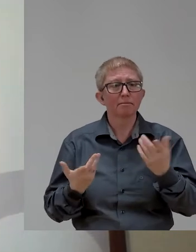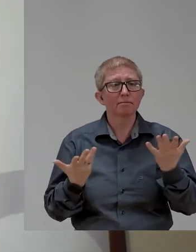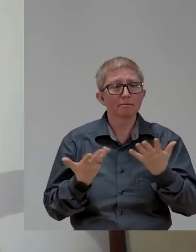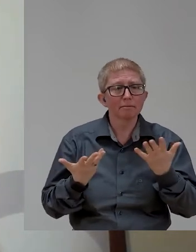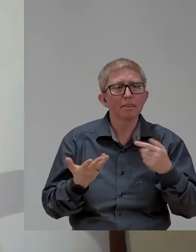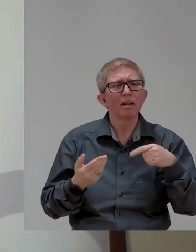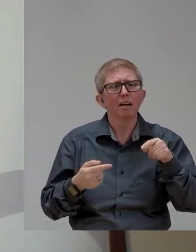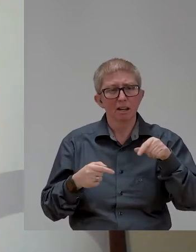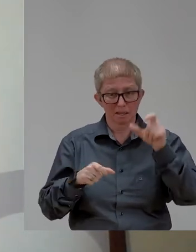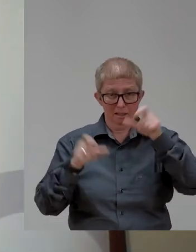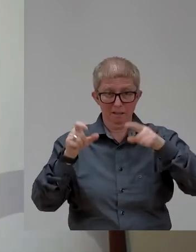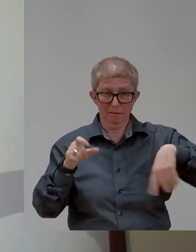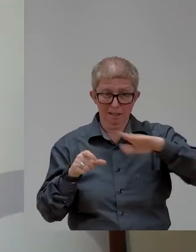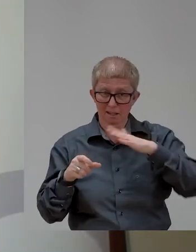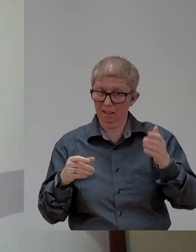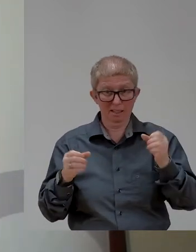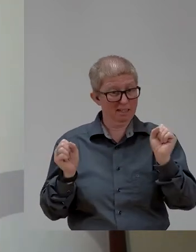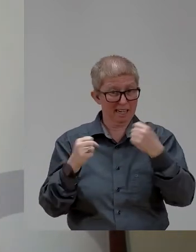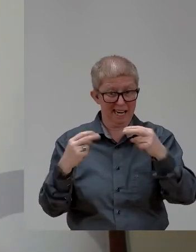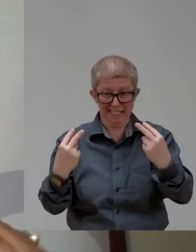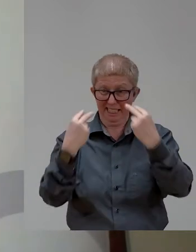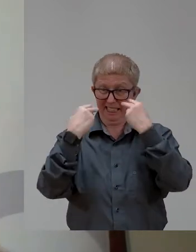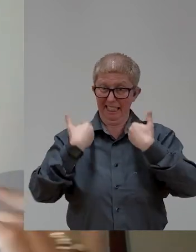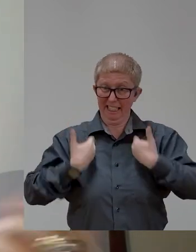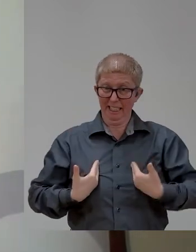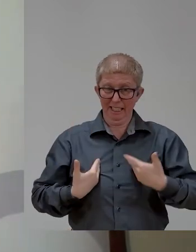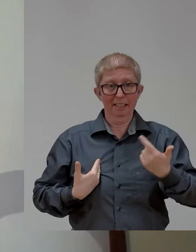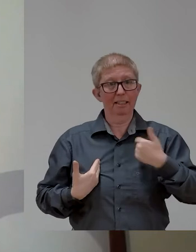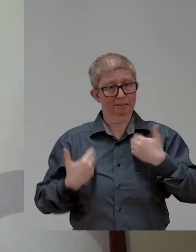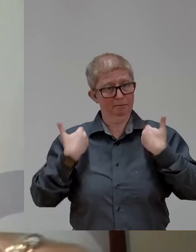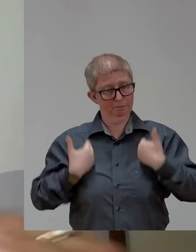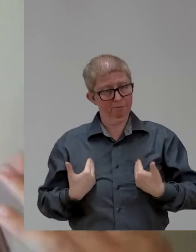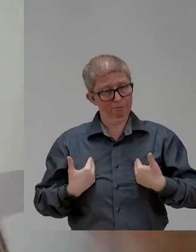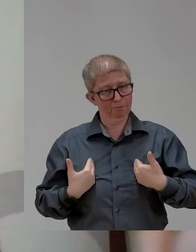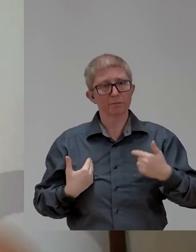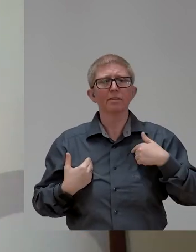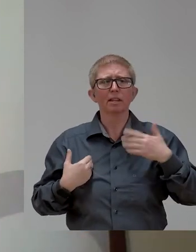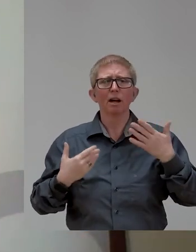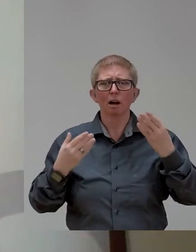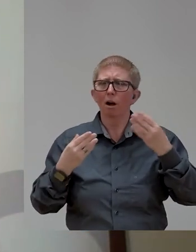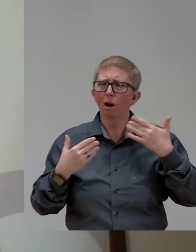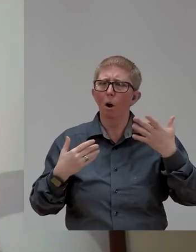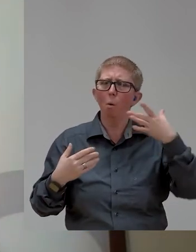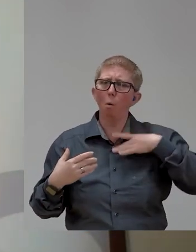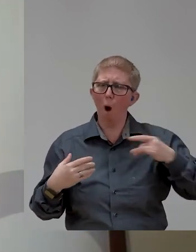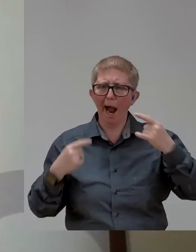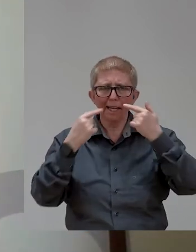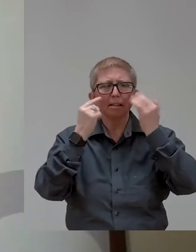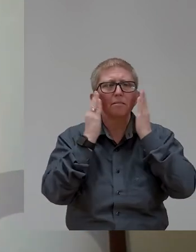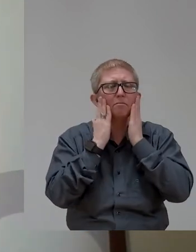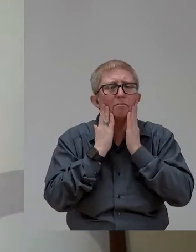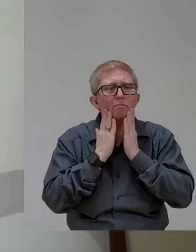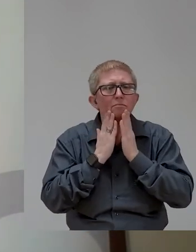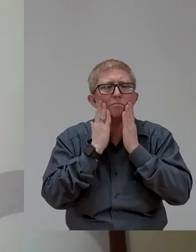for those who cannot see me, I'm a woman with a white skin, a bit tan because it was summertime over